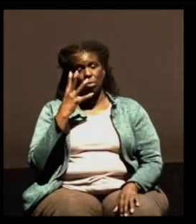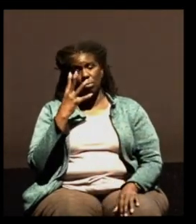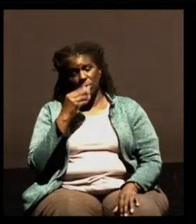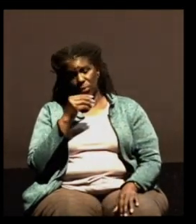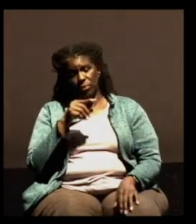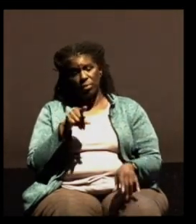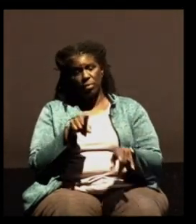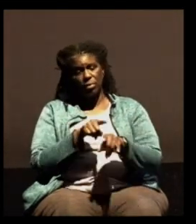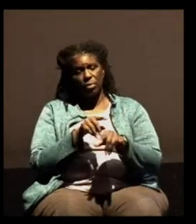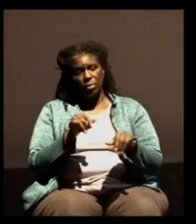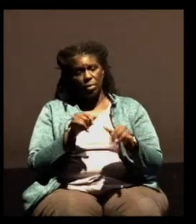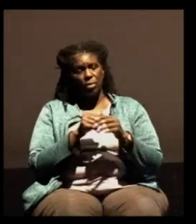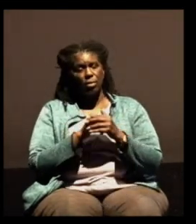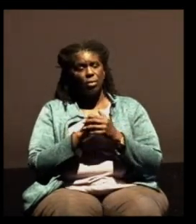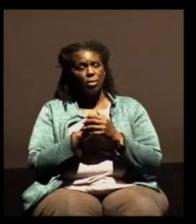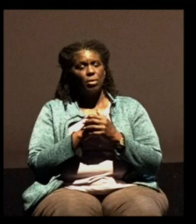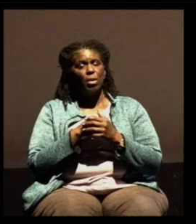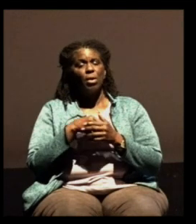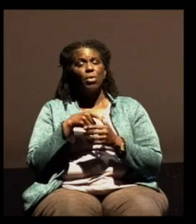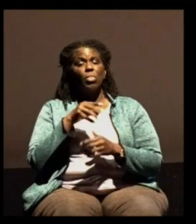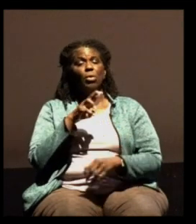well. The proof was even more beautiful.